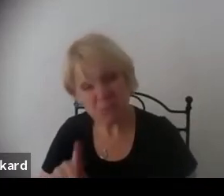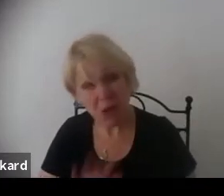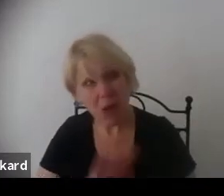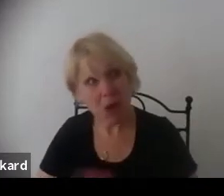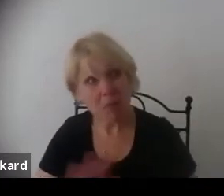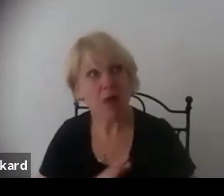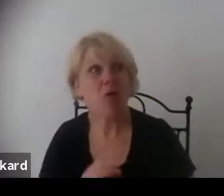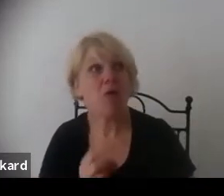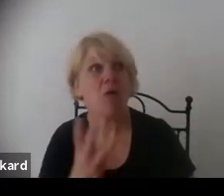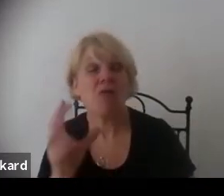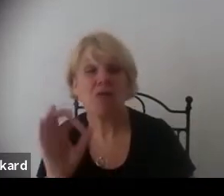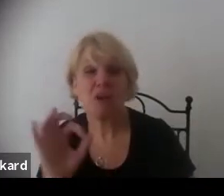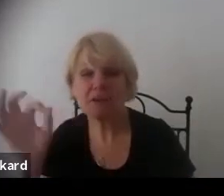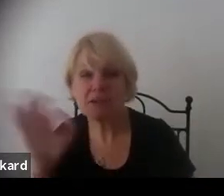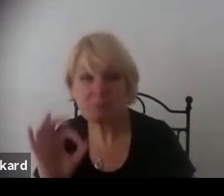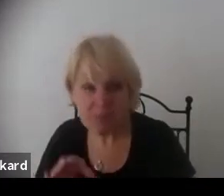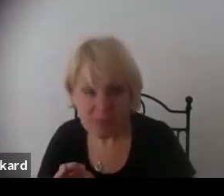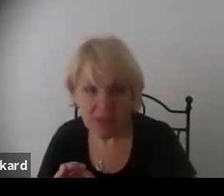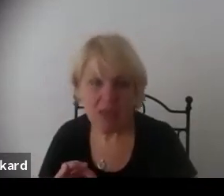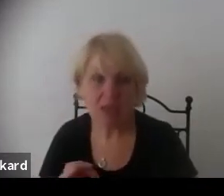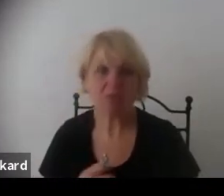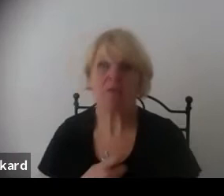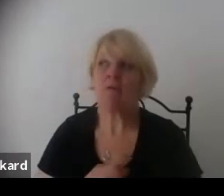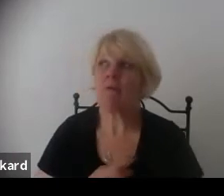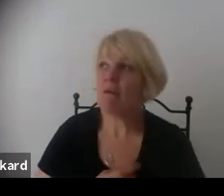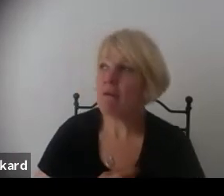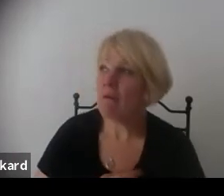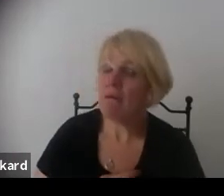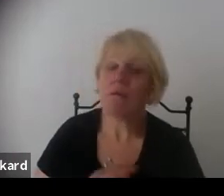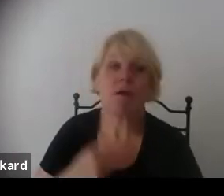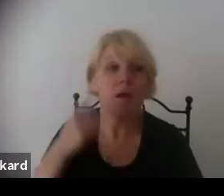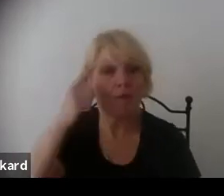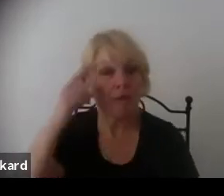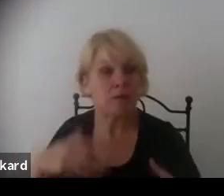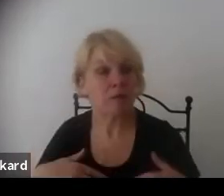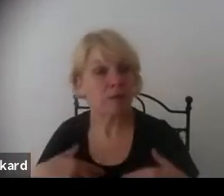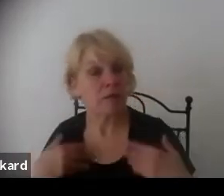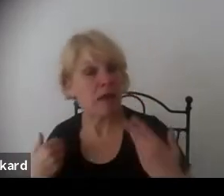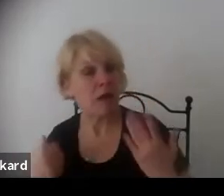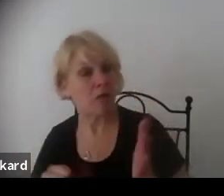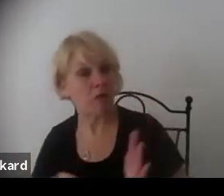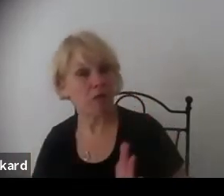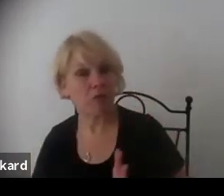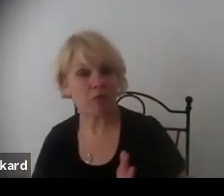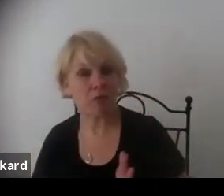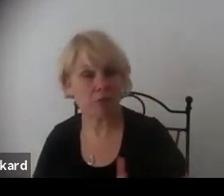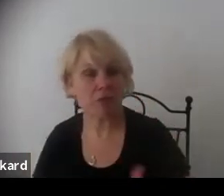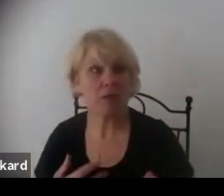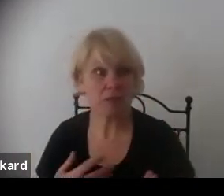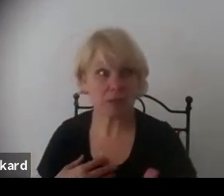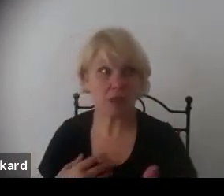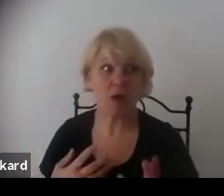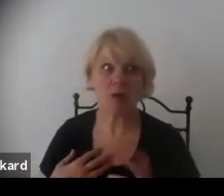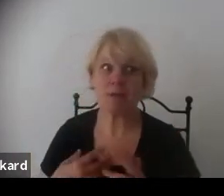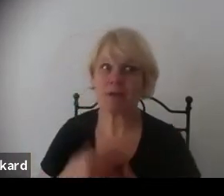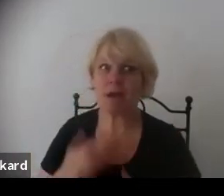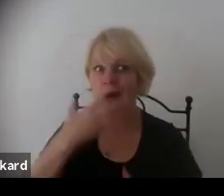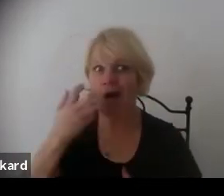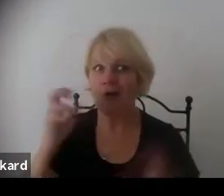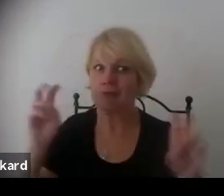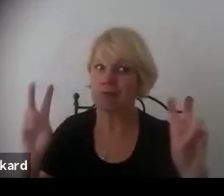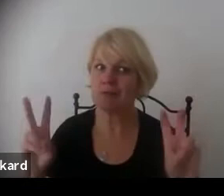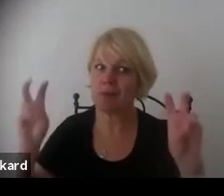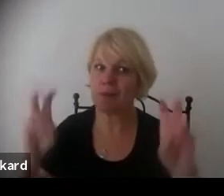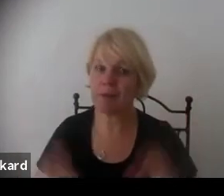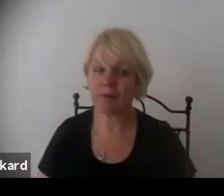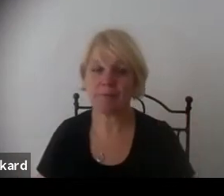reporting anxiety and mental health concerns. So it is a real hot topic for us. But without further ado,